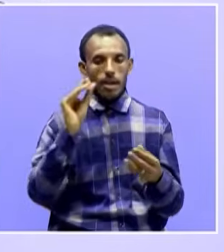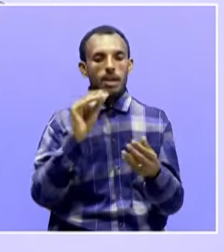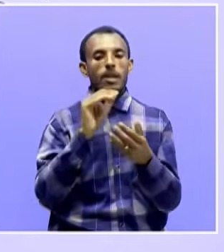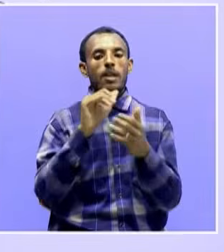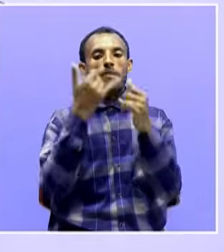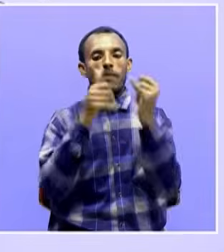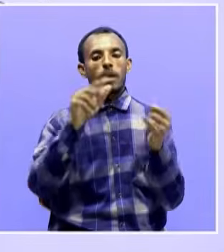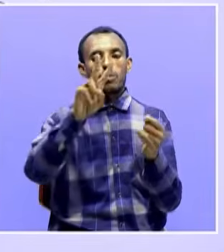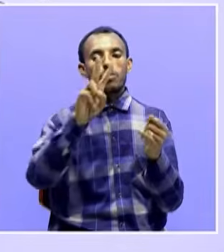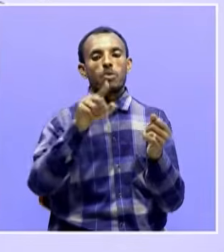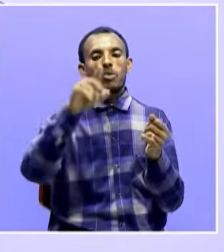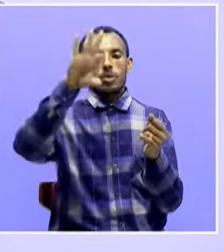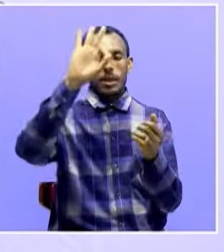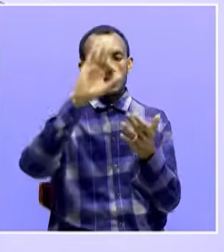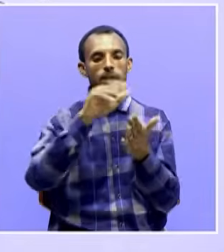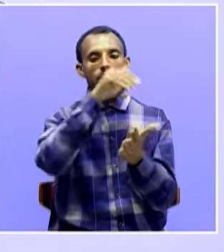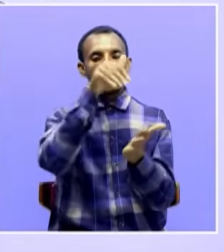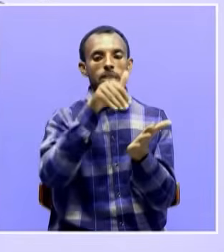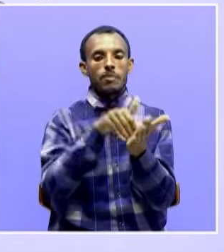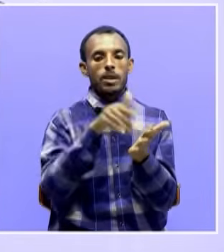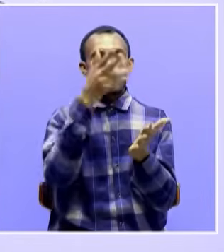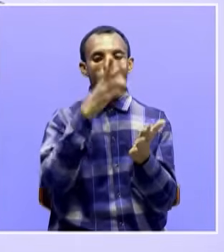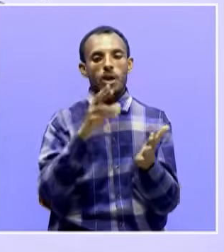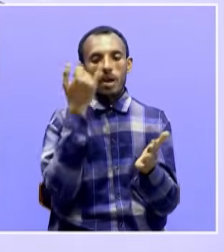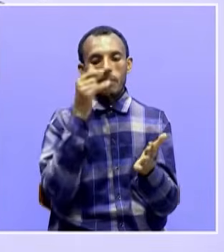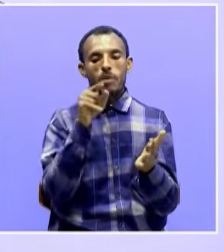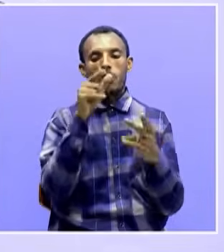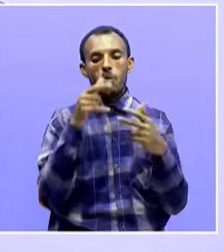be the median. Or if we have